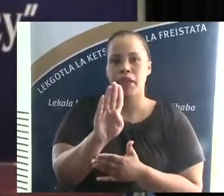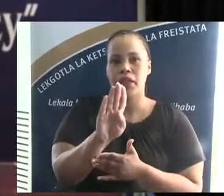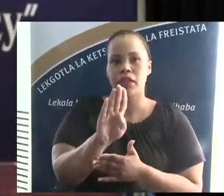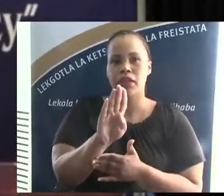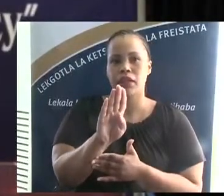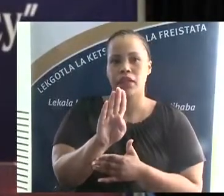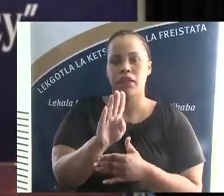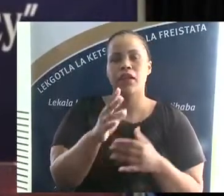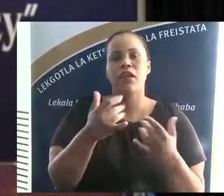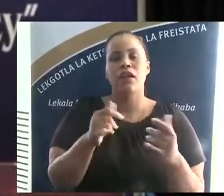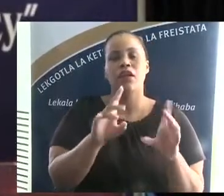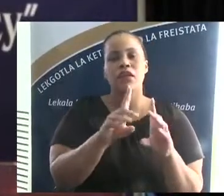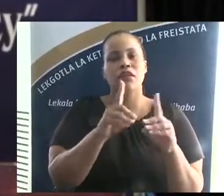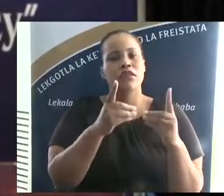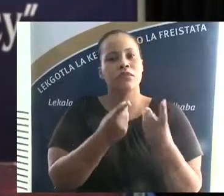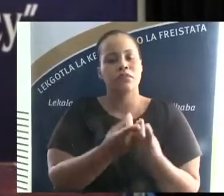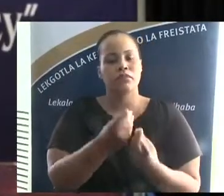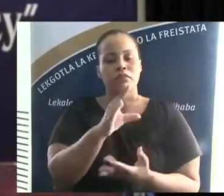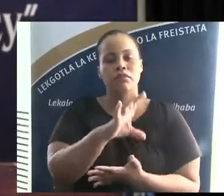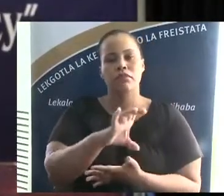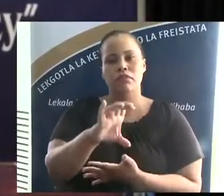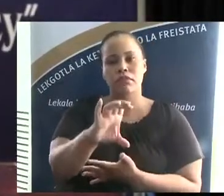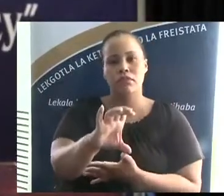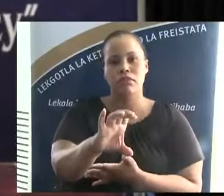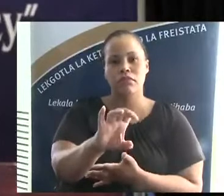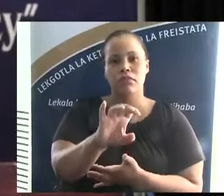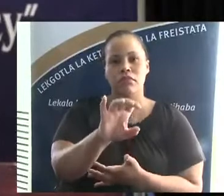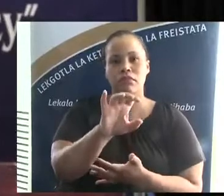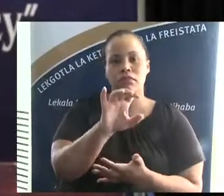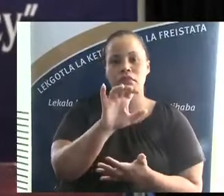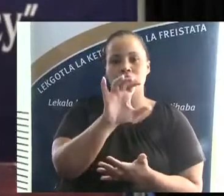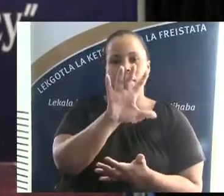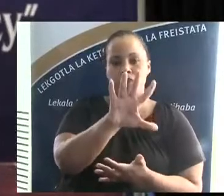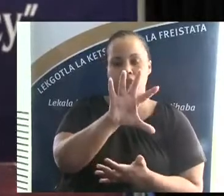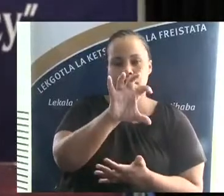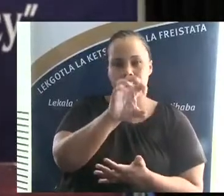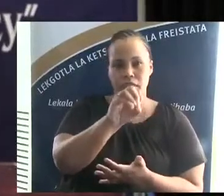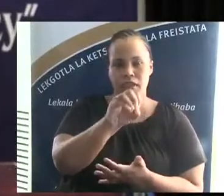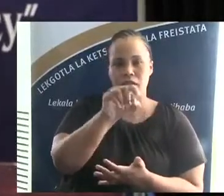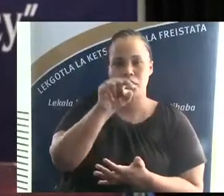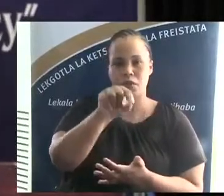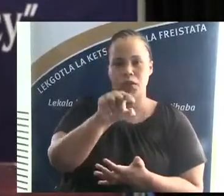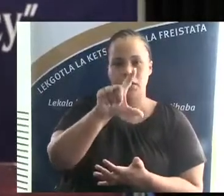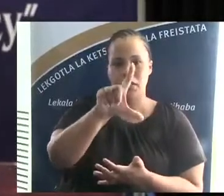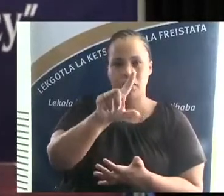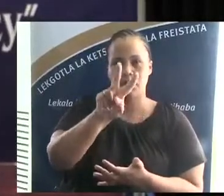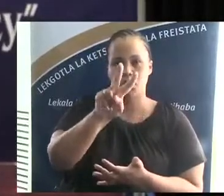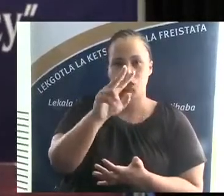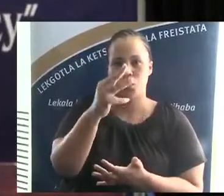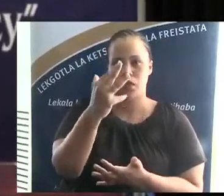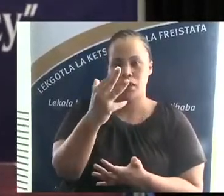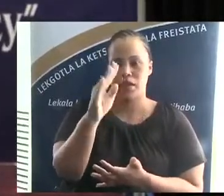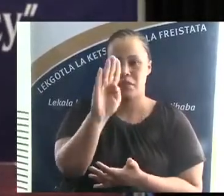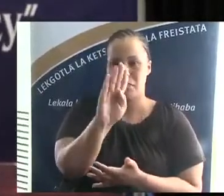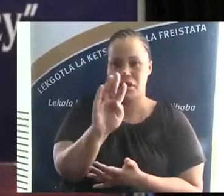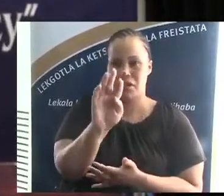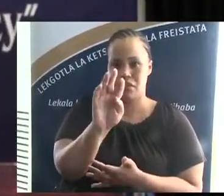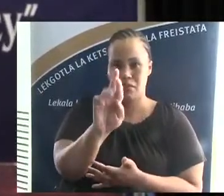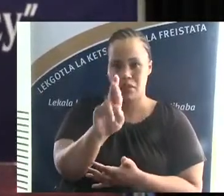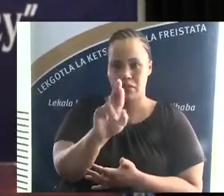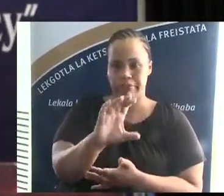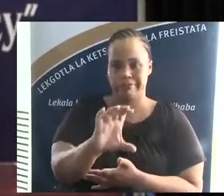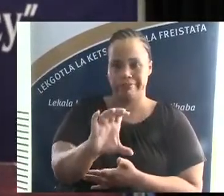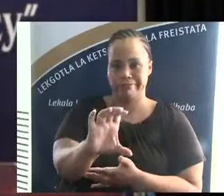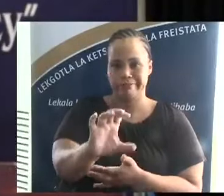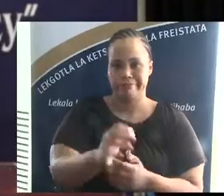Cumulatively, the department is allocated an amount of $50.729 billion over the medium-term expenditure